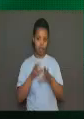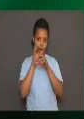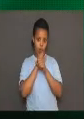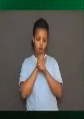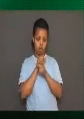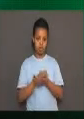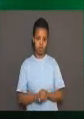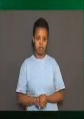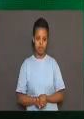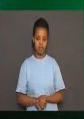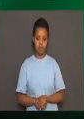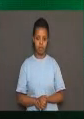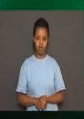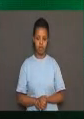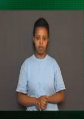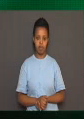Time's up.